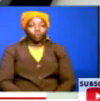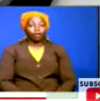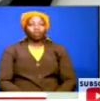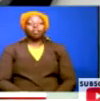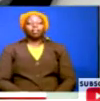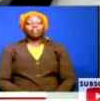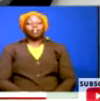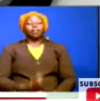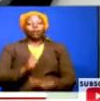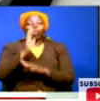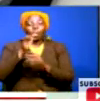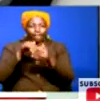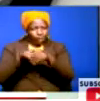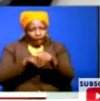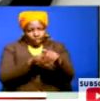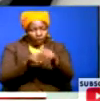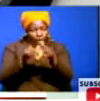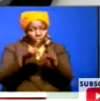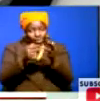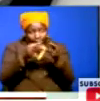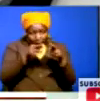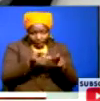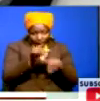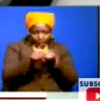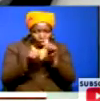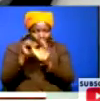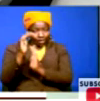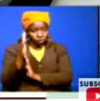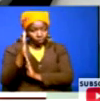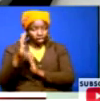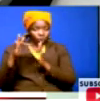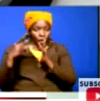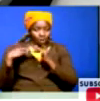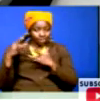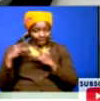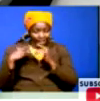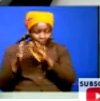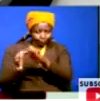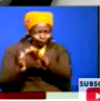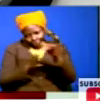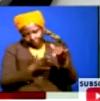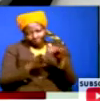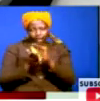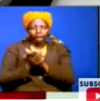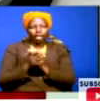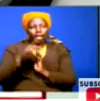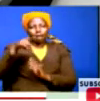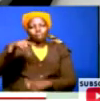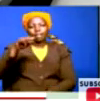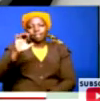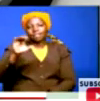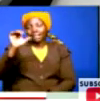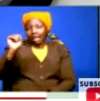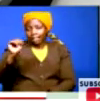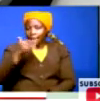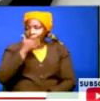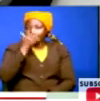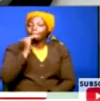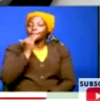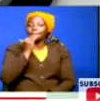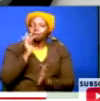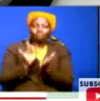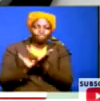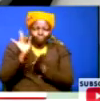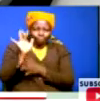will be keeping tabs on what is happening as far as matters of security are concerned. Now, Prime Cabinet Secretary Musalia Mudavadi has dismissed as